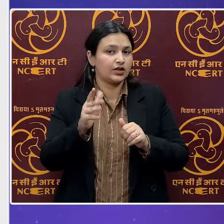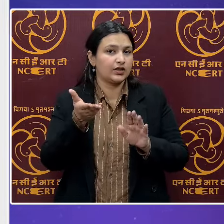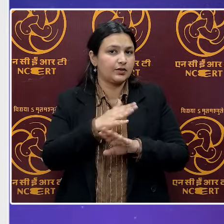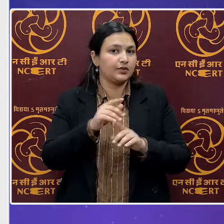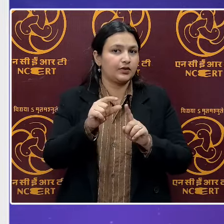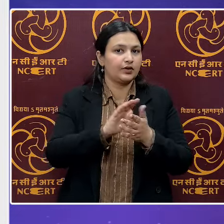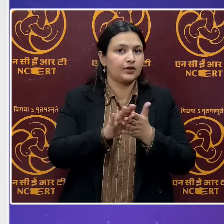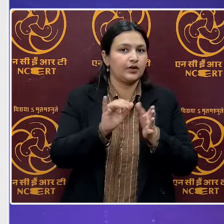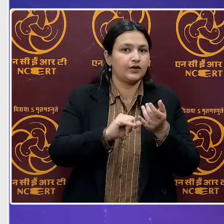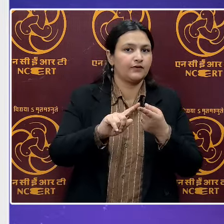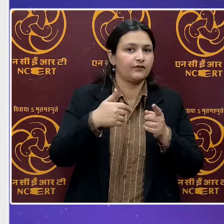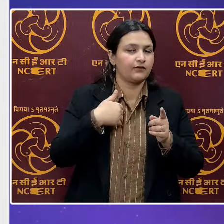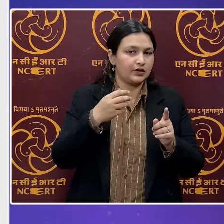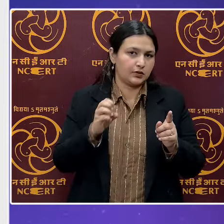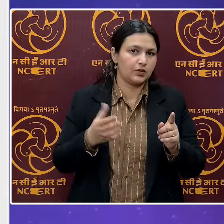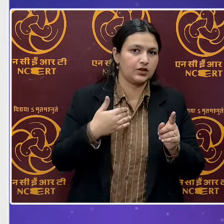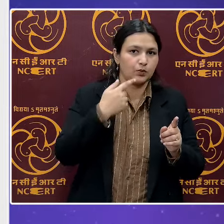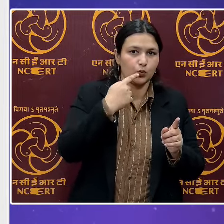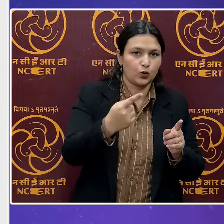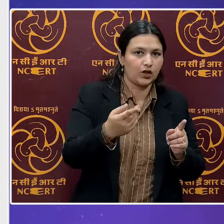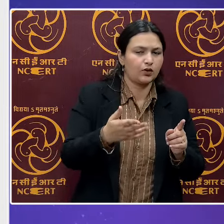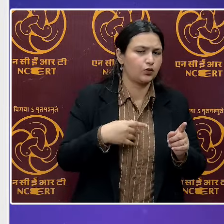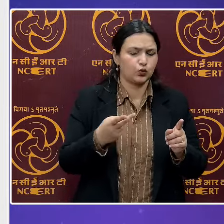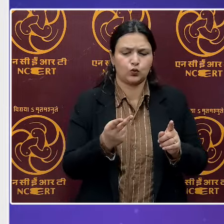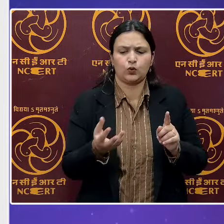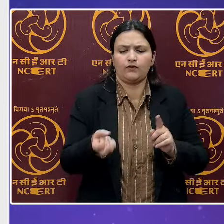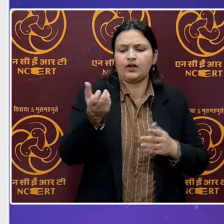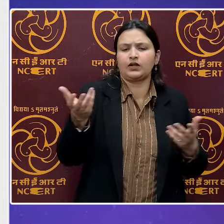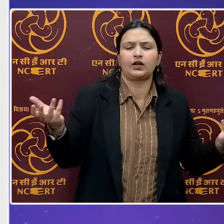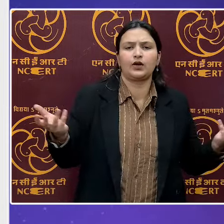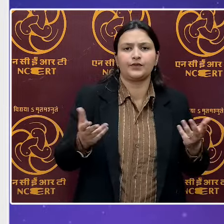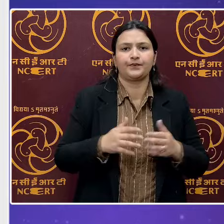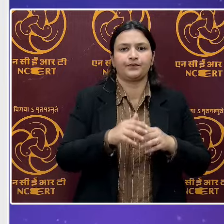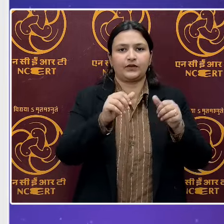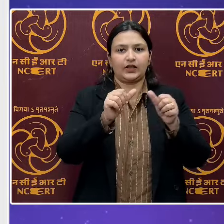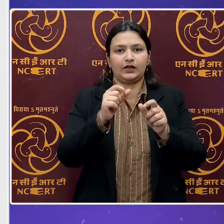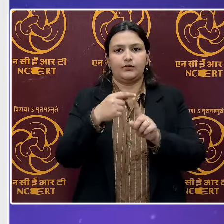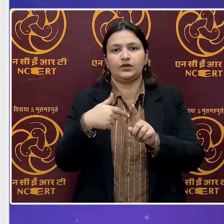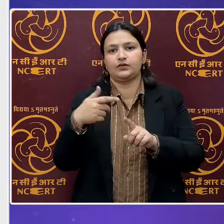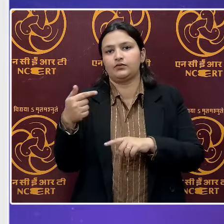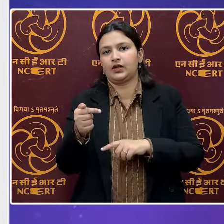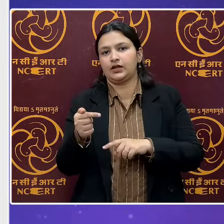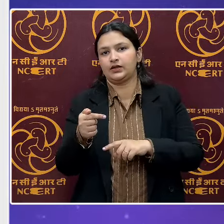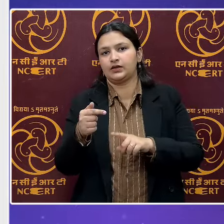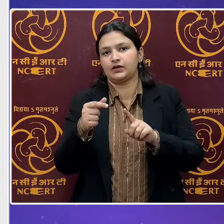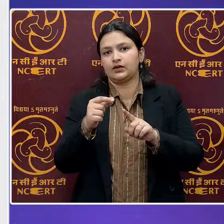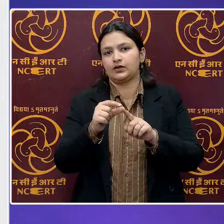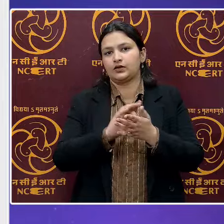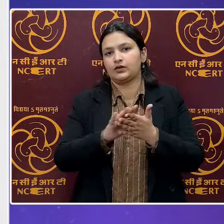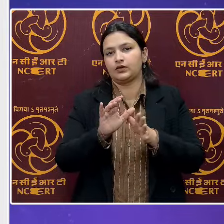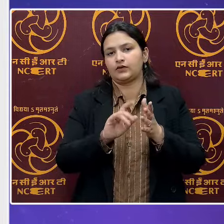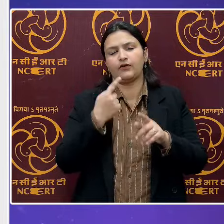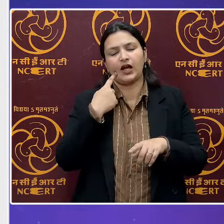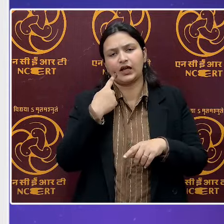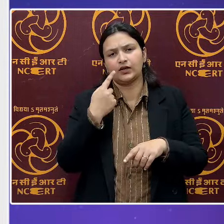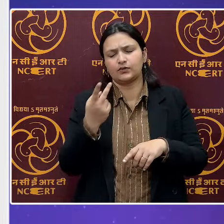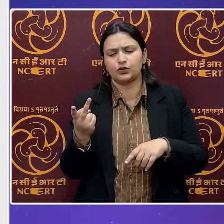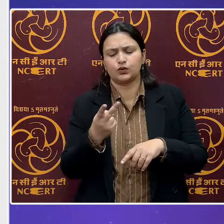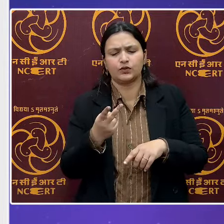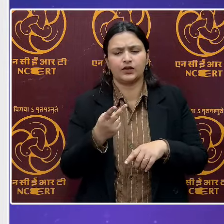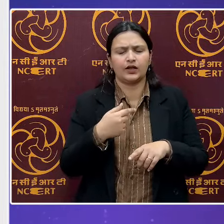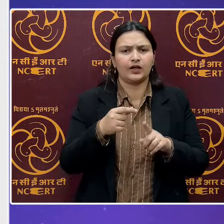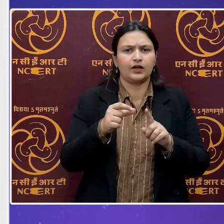is when you compare it with a cos omega t plus minus phi. So what do you have in place of phi here? We